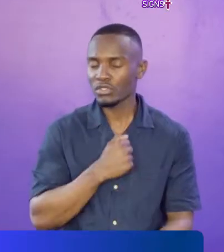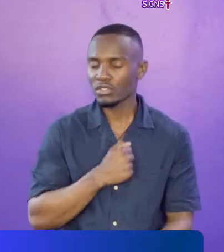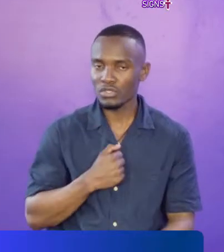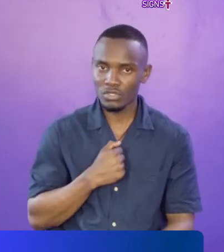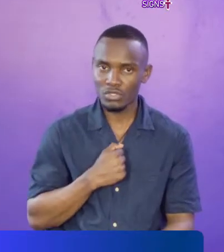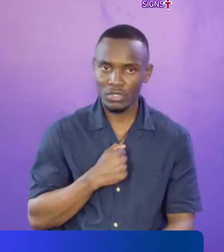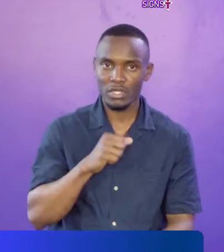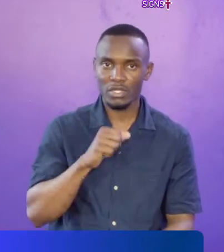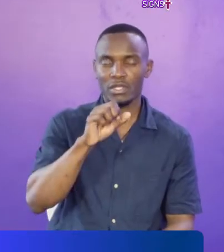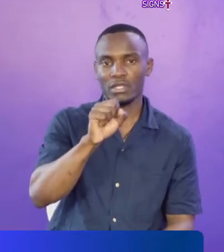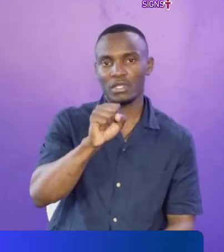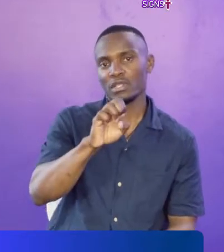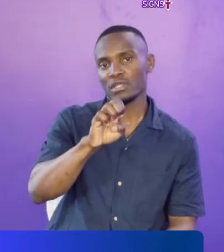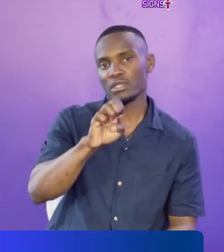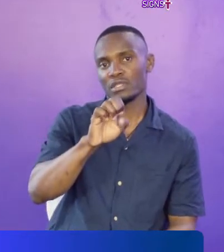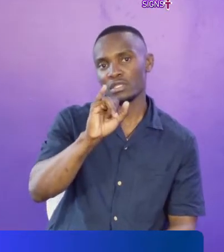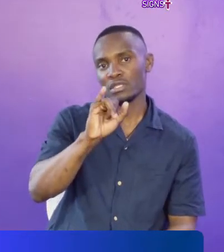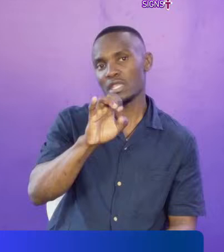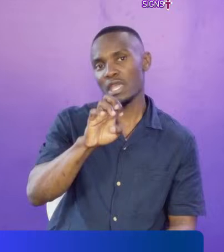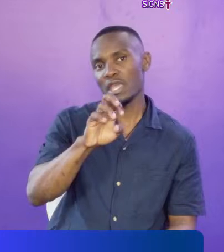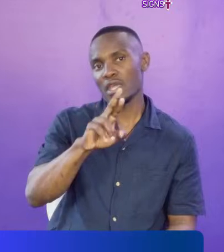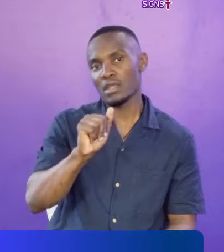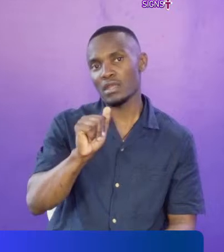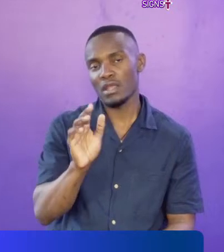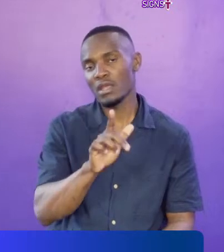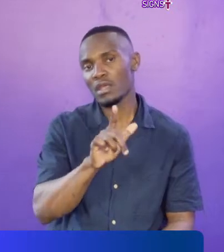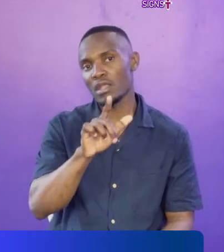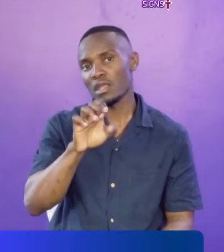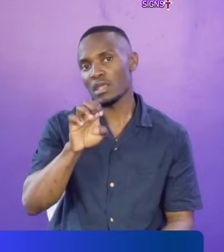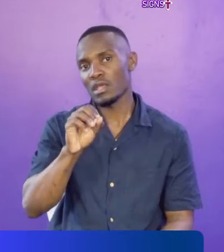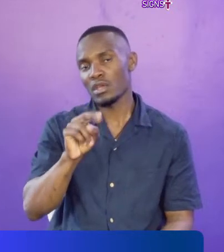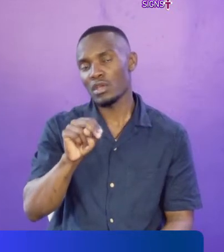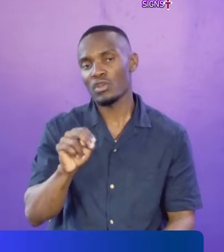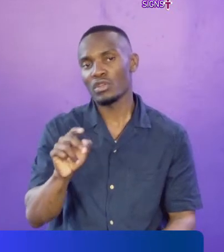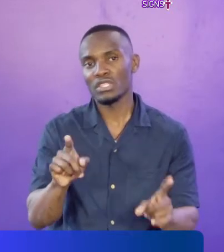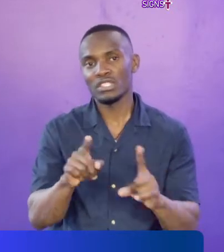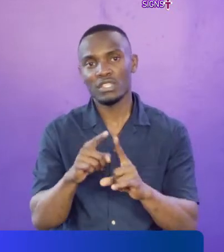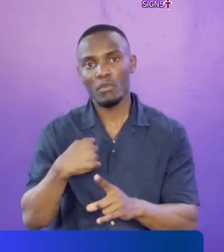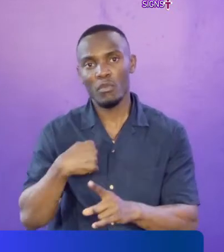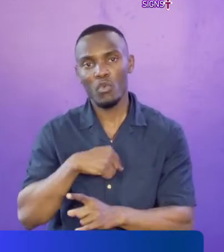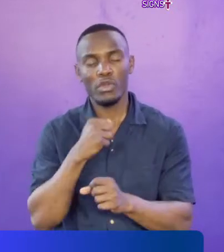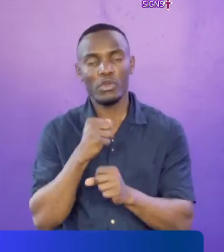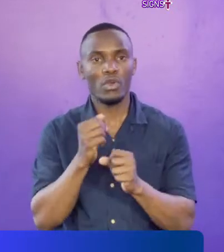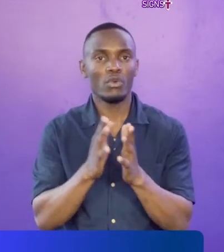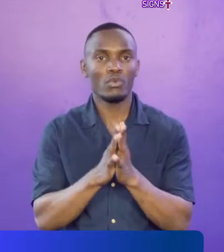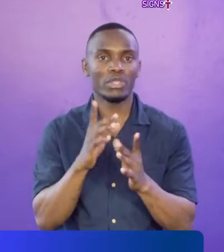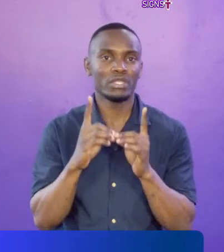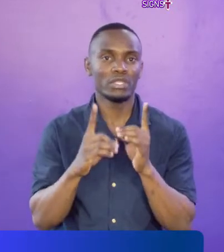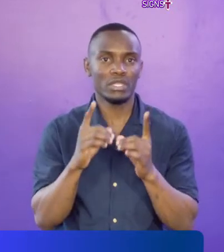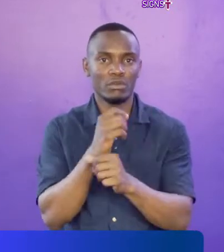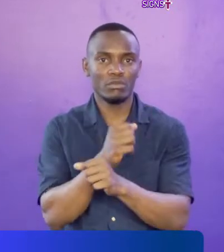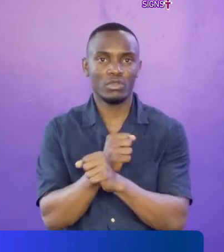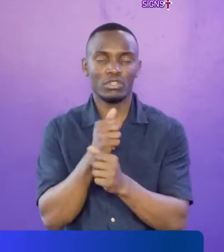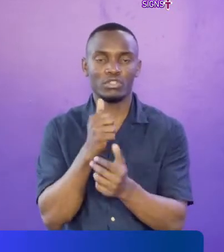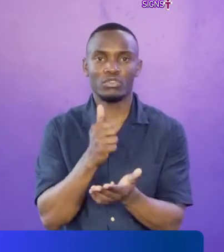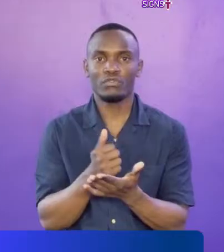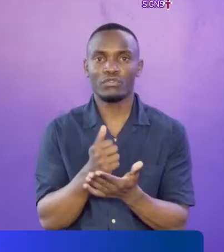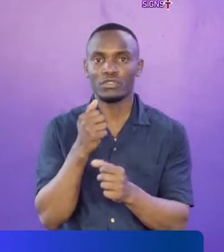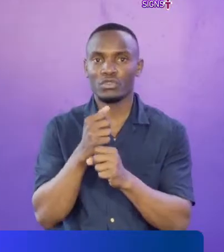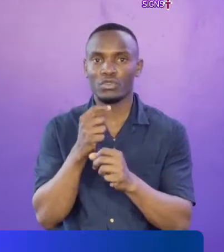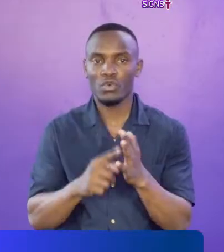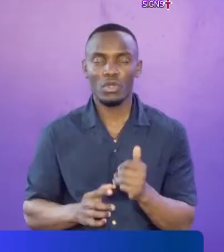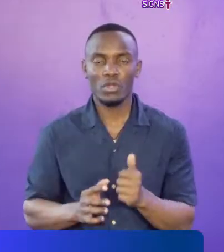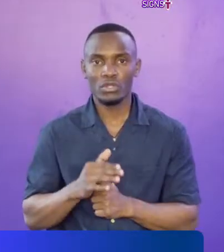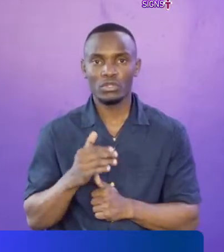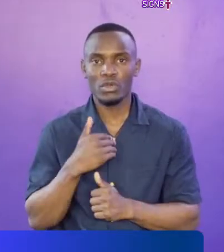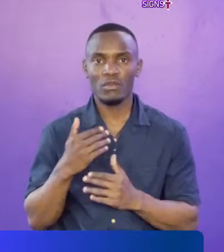working collaboratively with the Data Protection Office just to see what kind of guidance notes can we have.